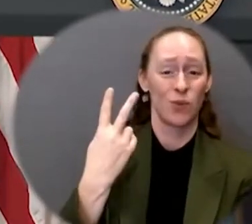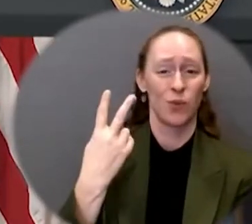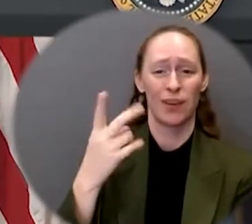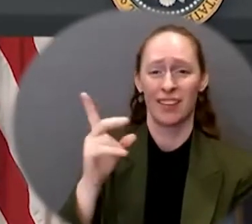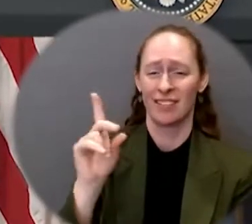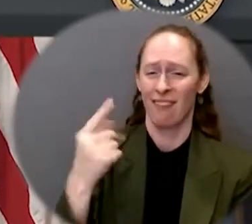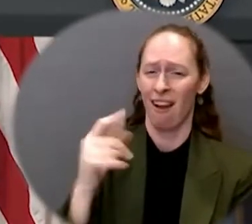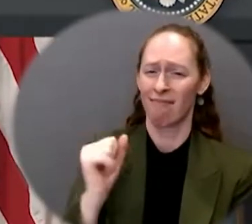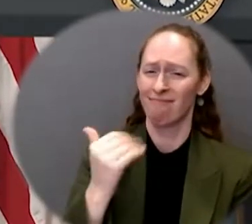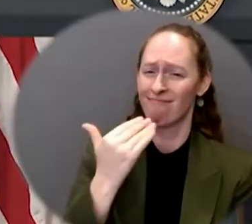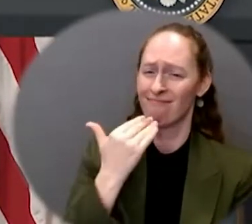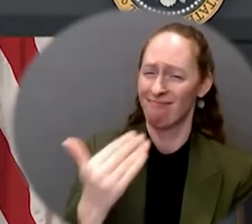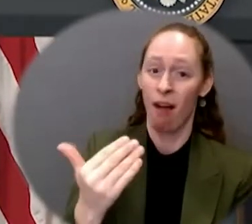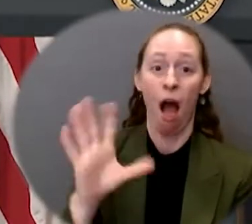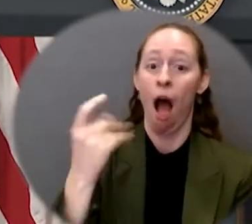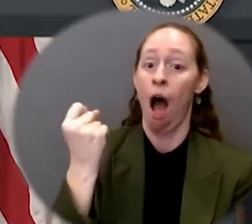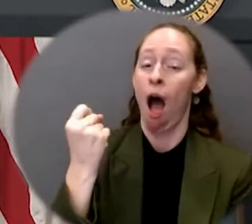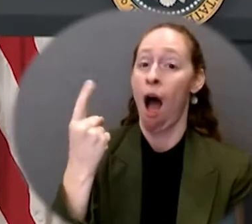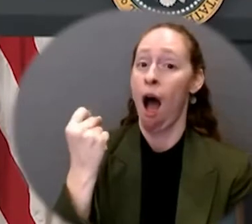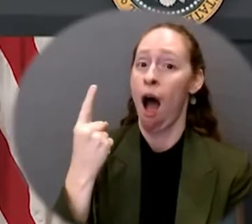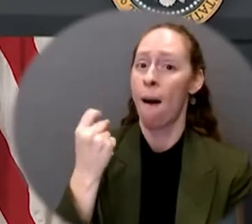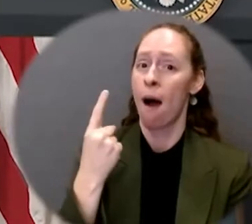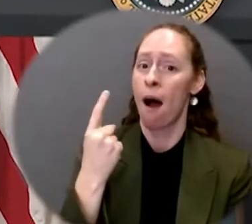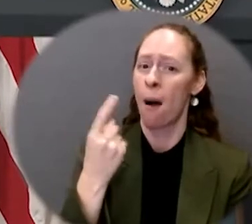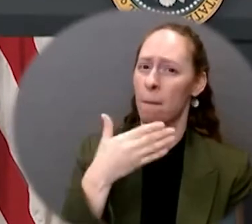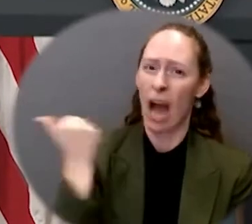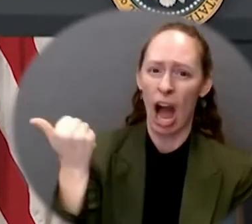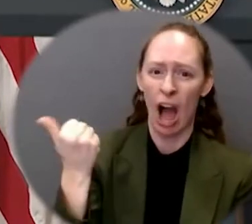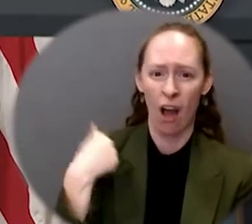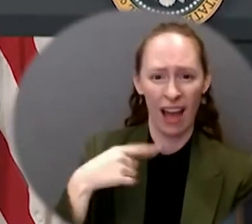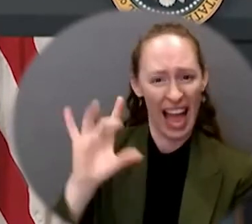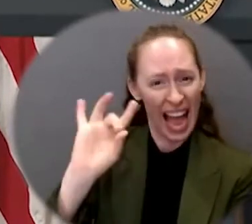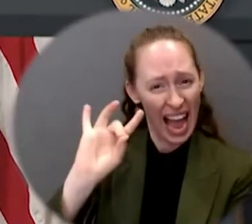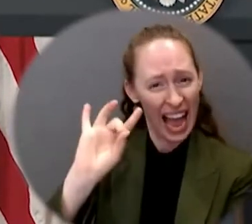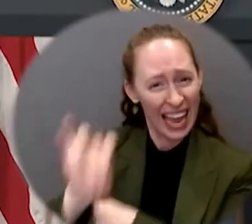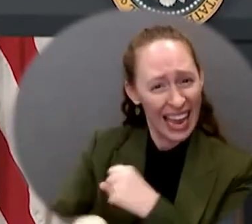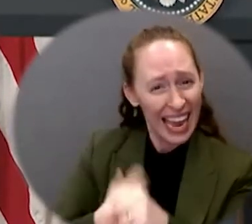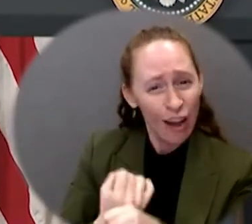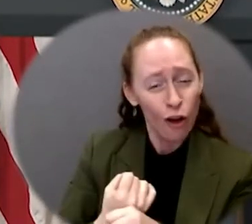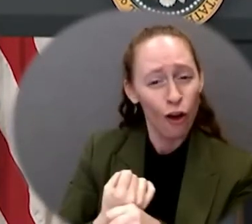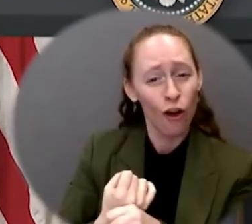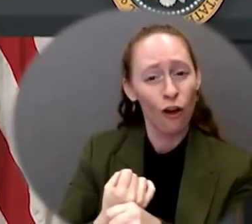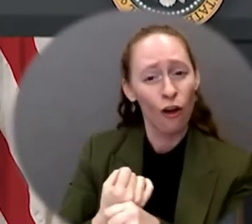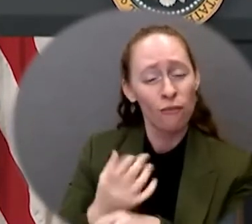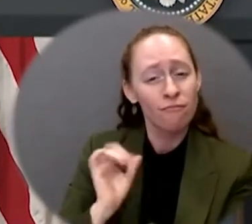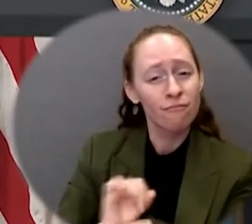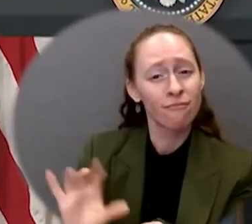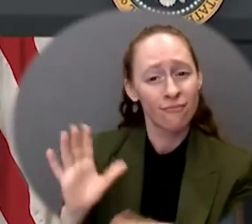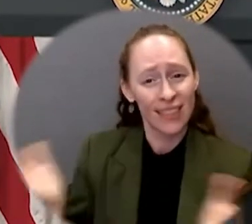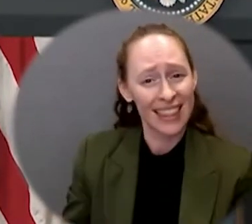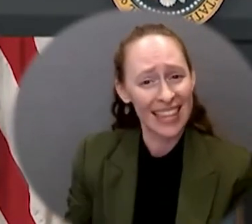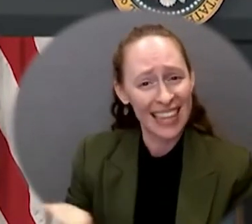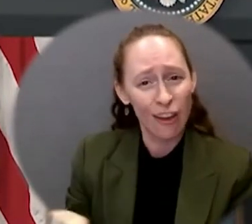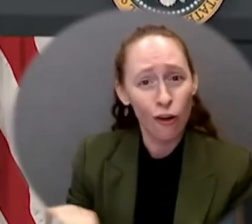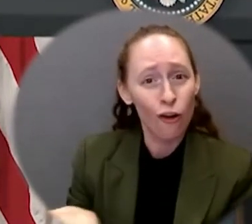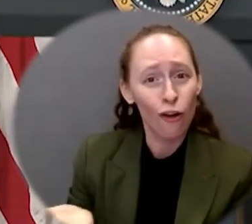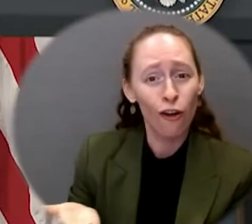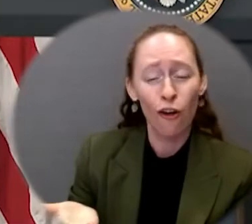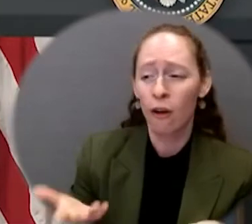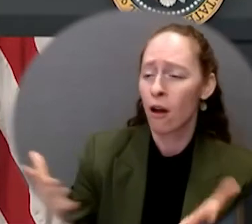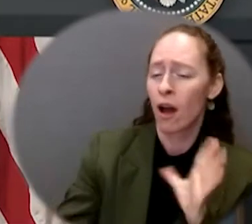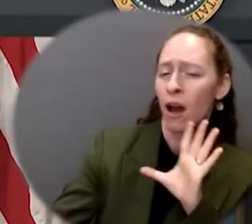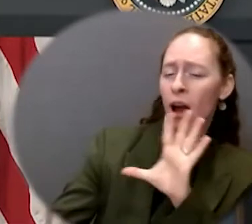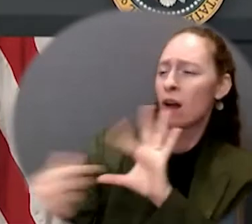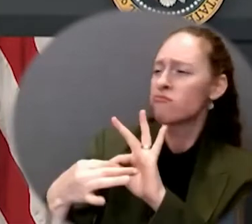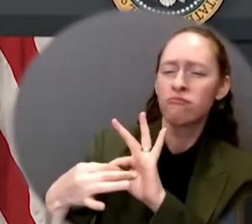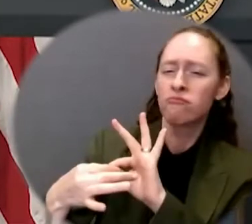But I was even luckier to have a chance to spend 8 years working day and night with a man who